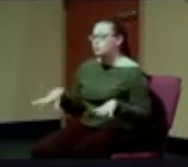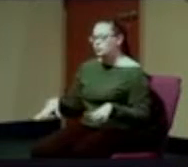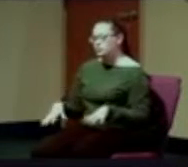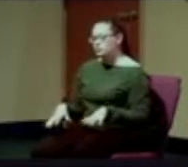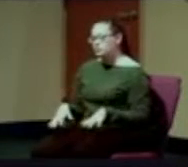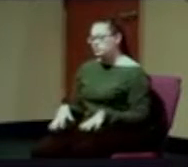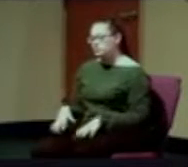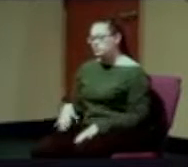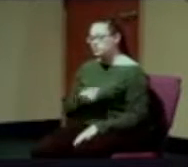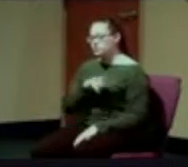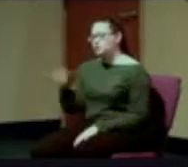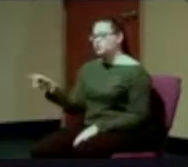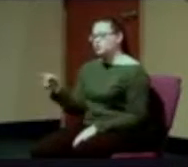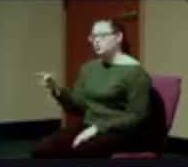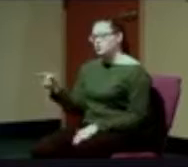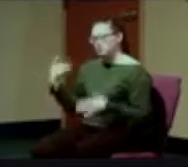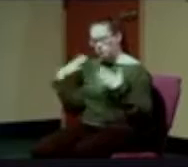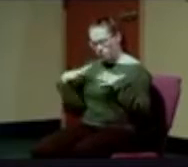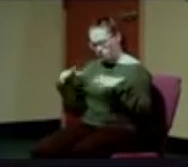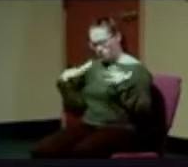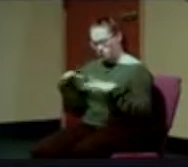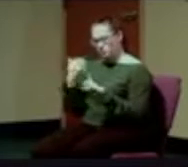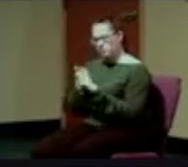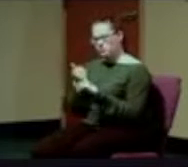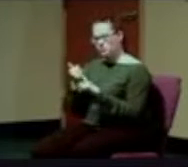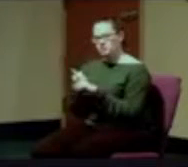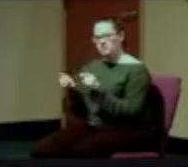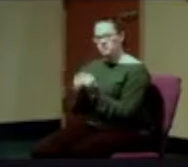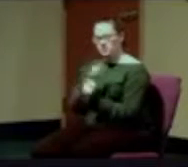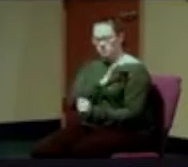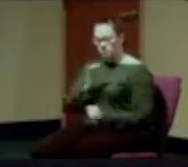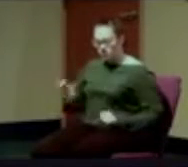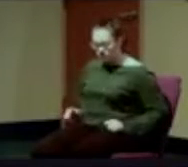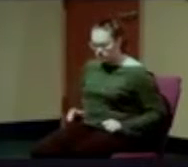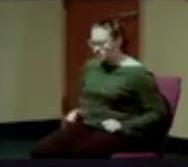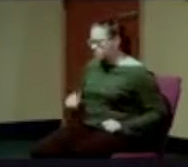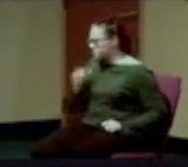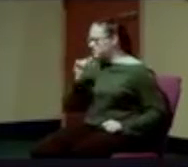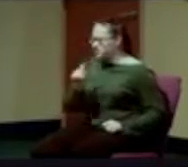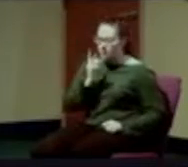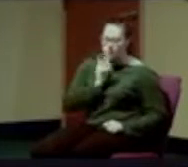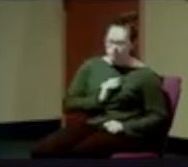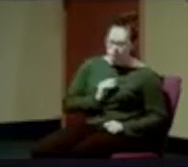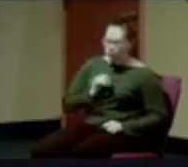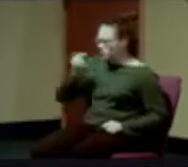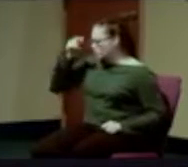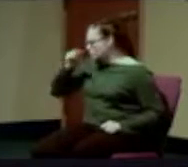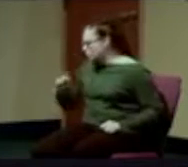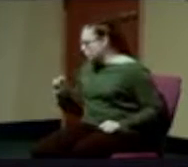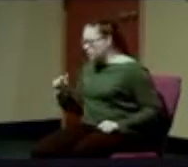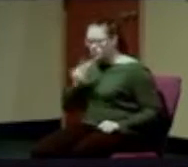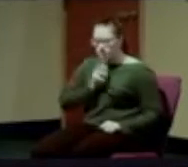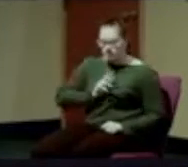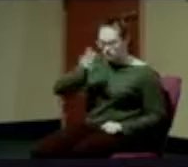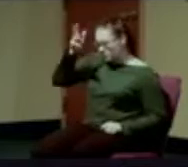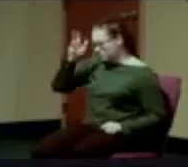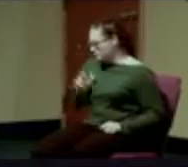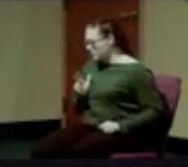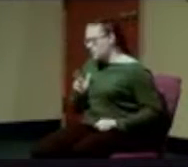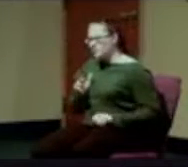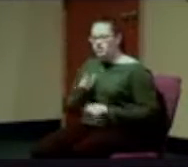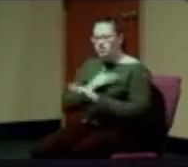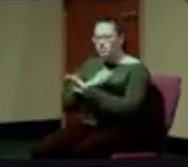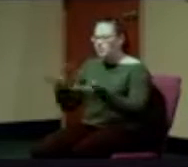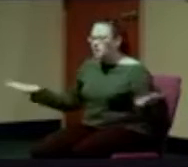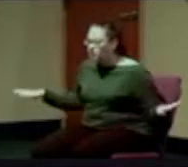You have clothed yourselves with Christ. There is neither Jew nor Greek, slave nor free, male nor female, for you are all one in Christ Jesus. That's